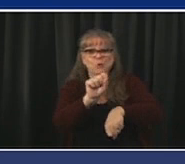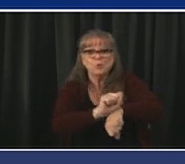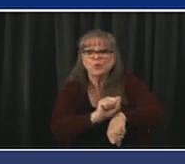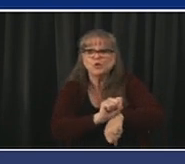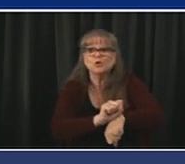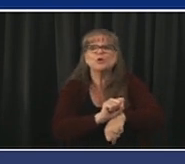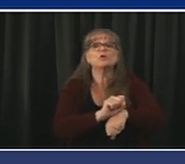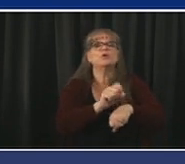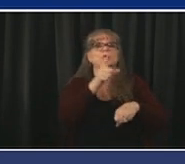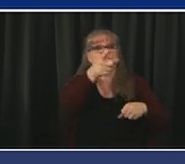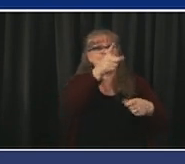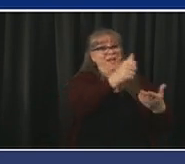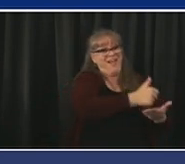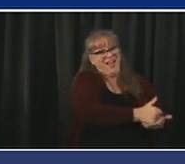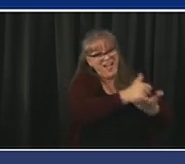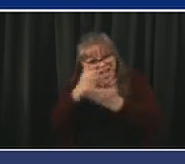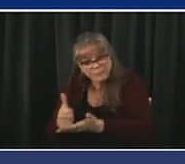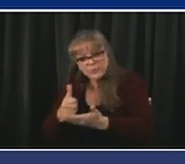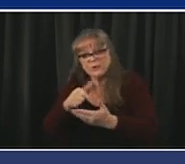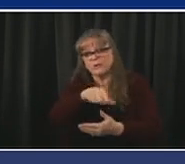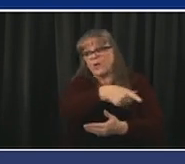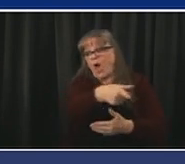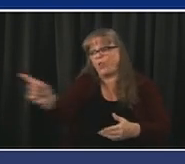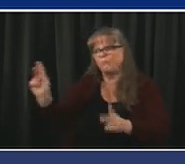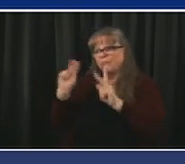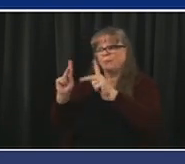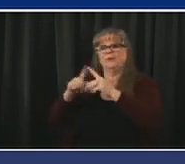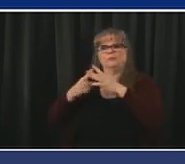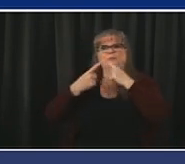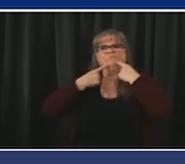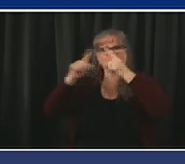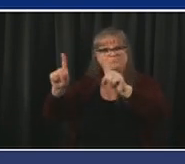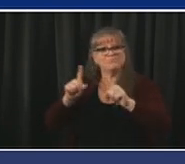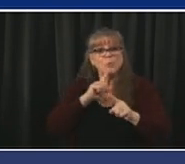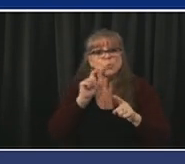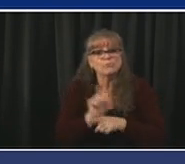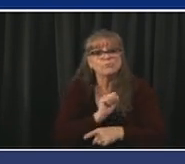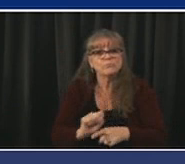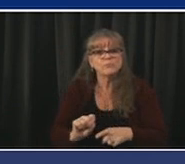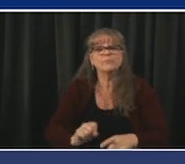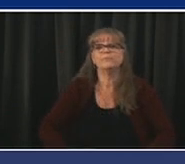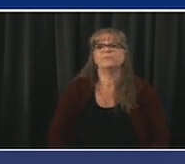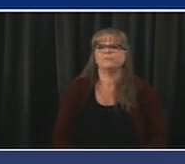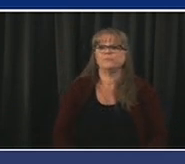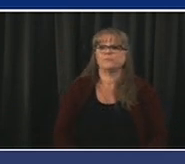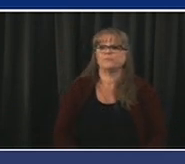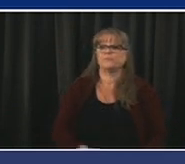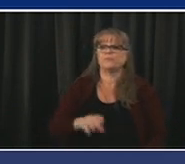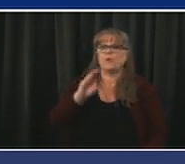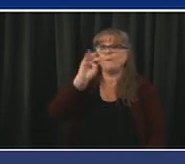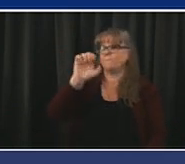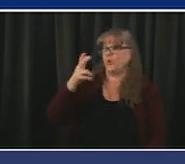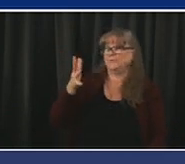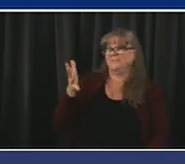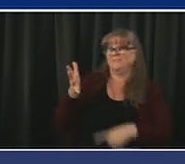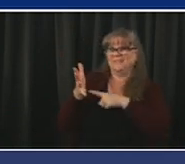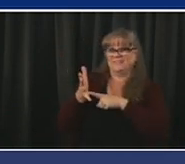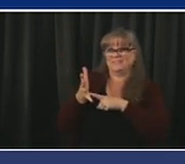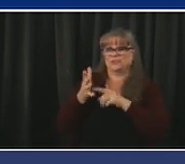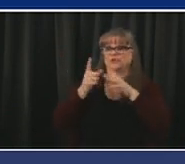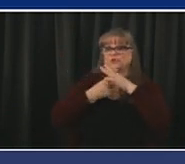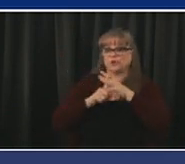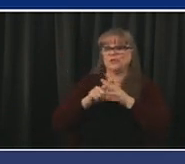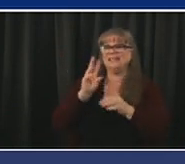up when it's your turn to get vaccinated. So we're starting March 5th, 60 and up, people with